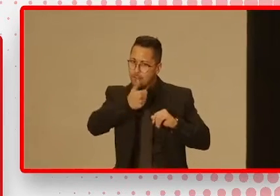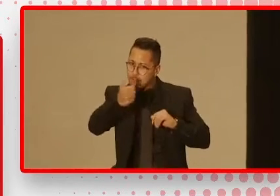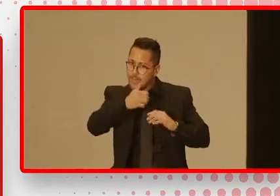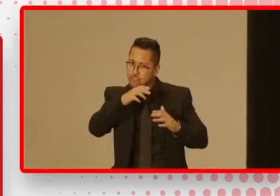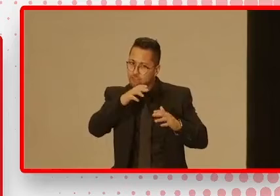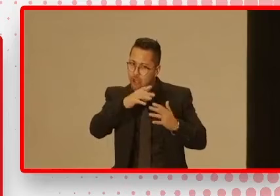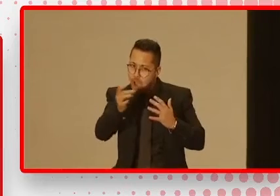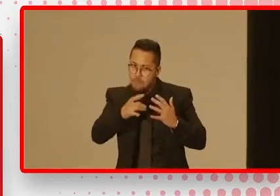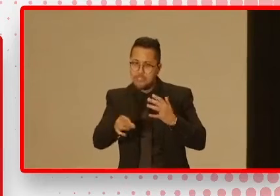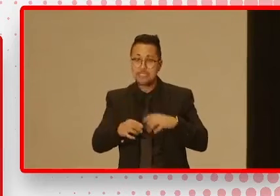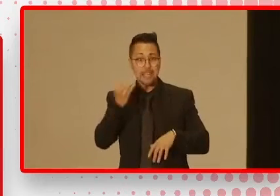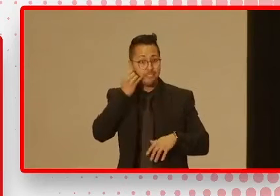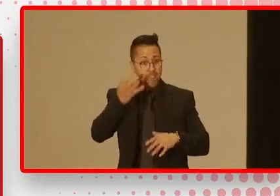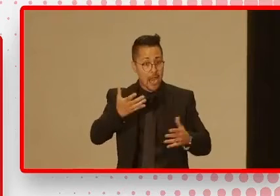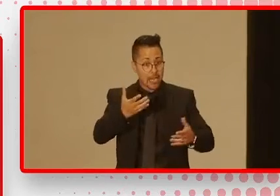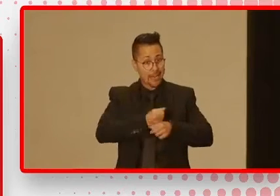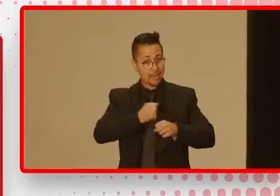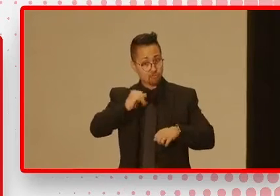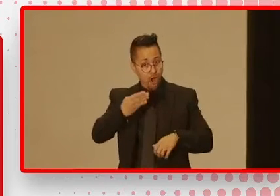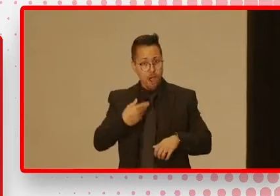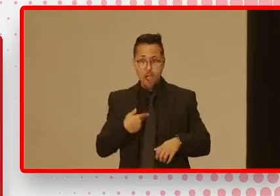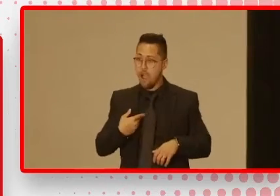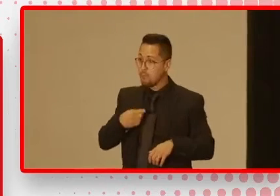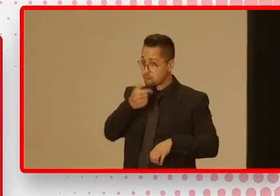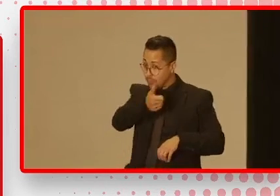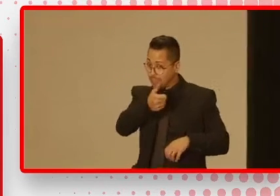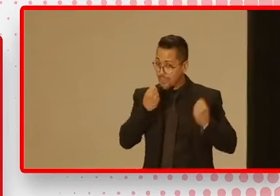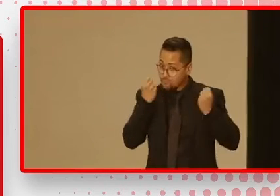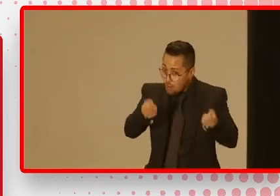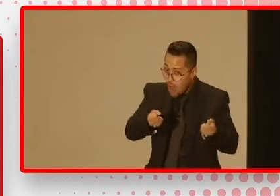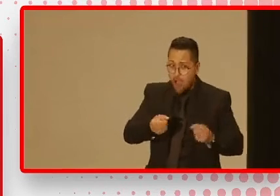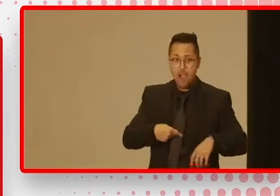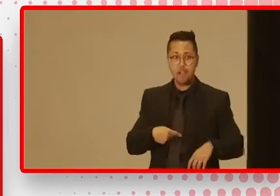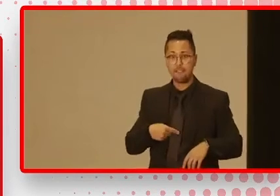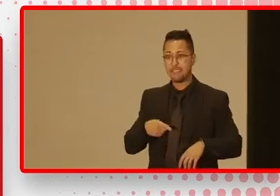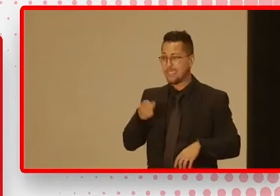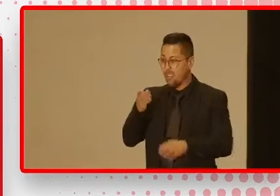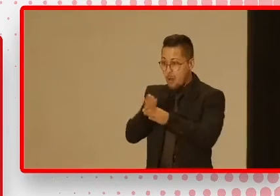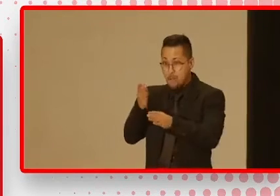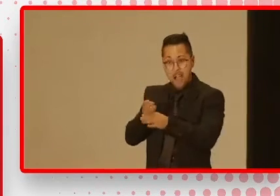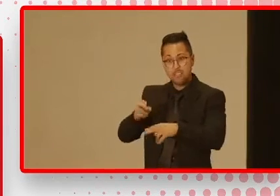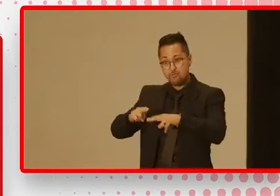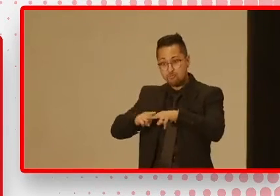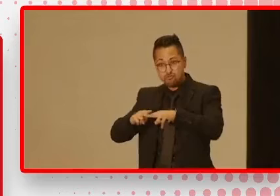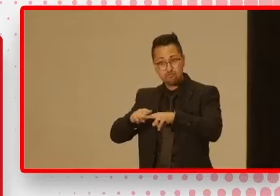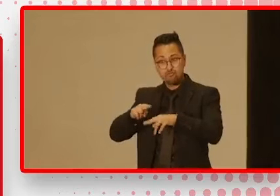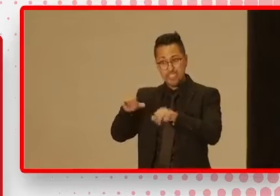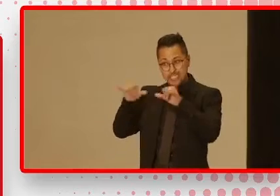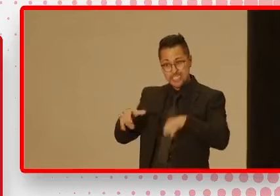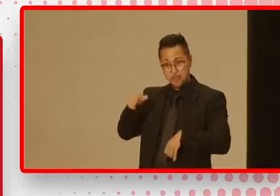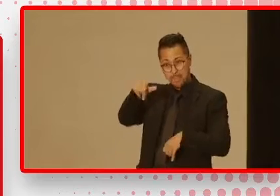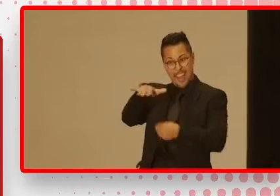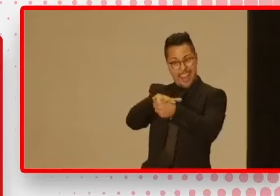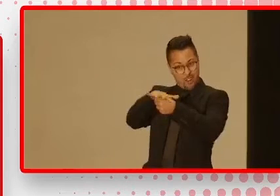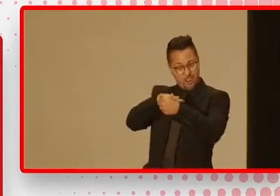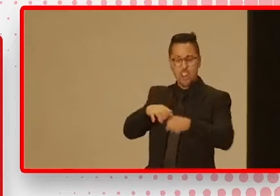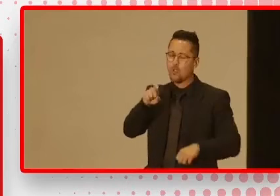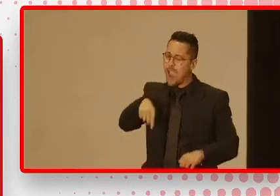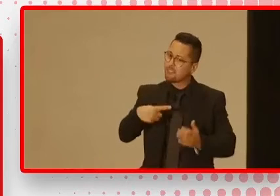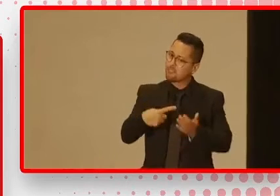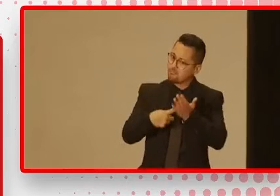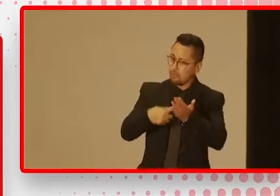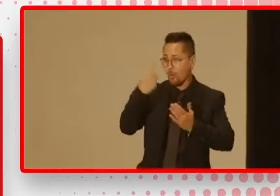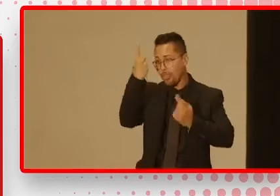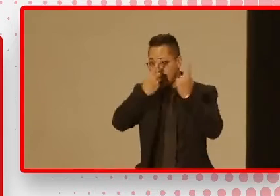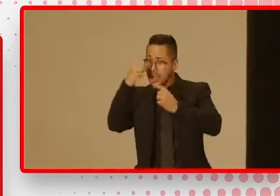Do they drive? Do they need a vehicle? Is there a transit service where they live? All these things have to be thought through, and a lot of times that's not